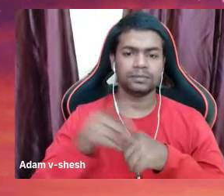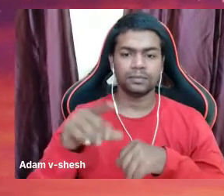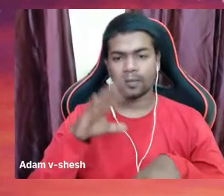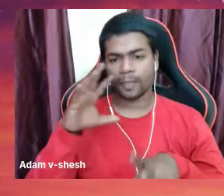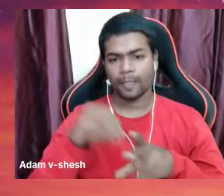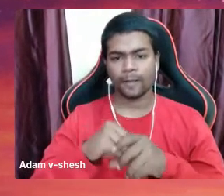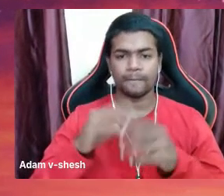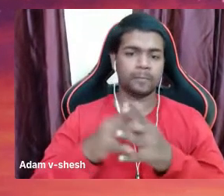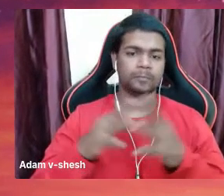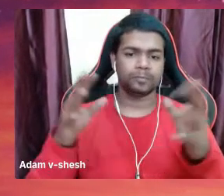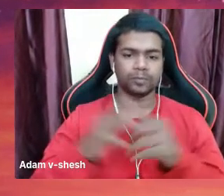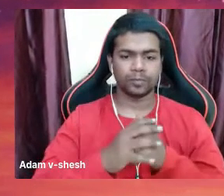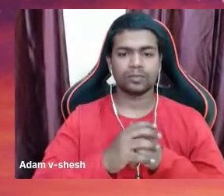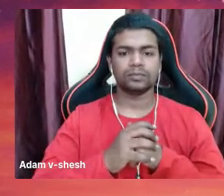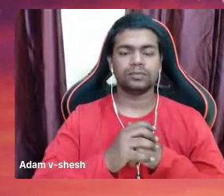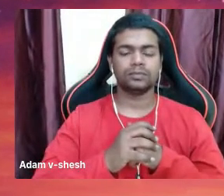need much more core tech